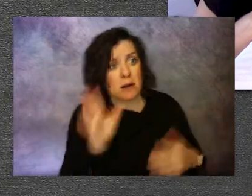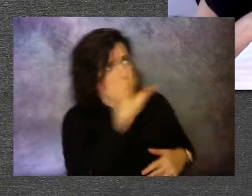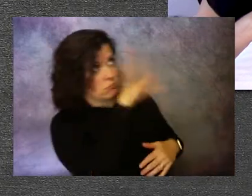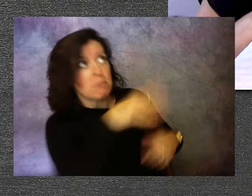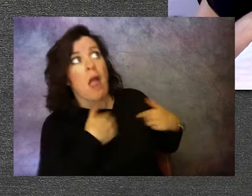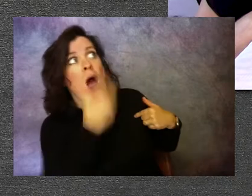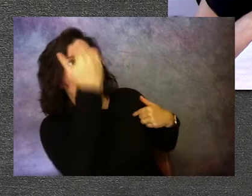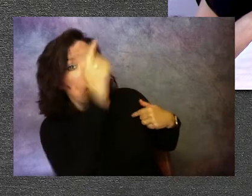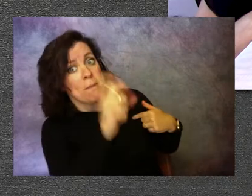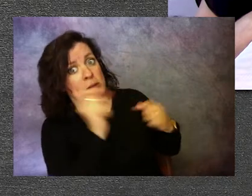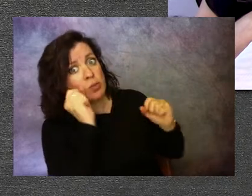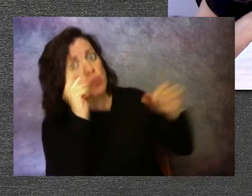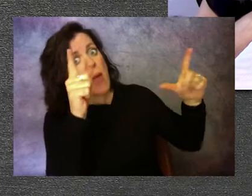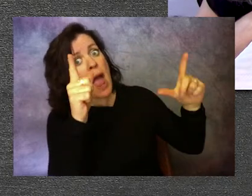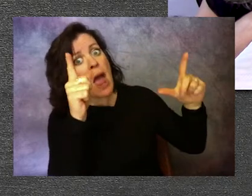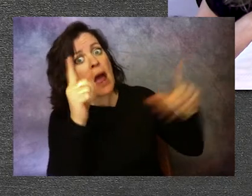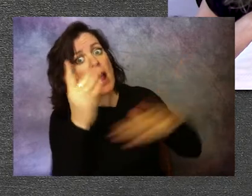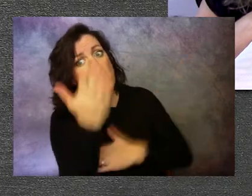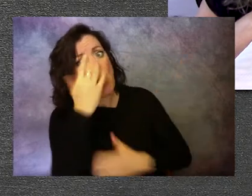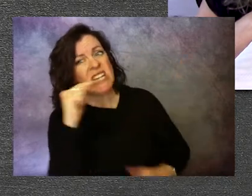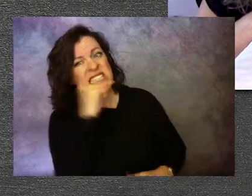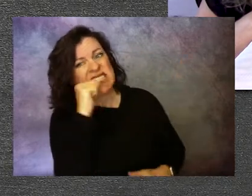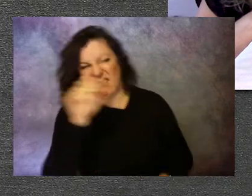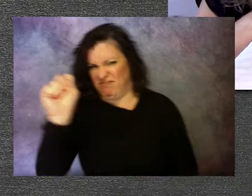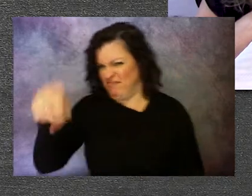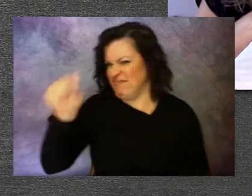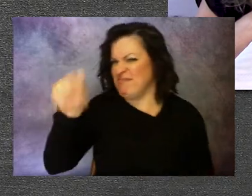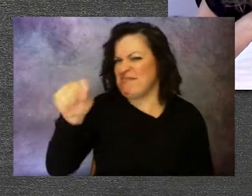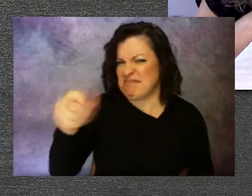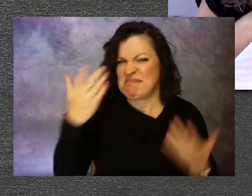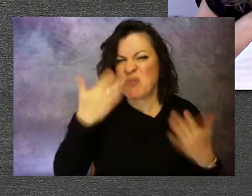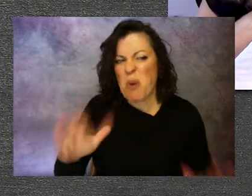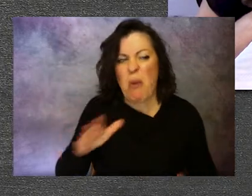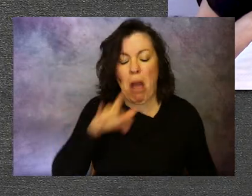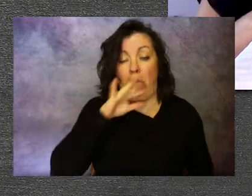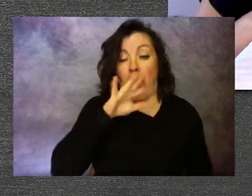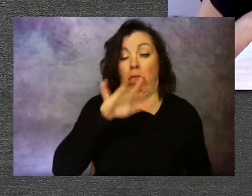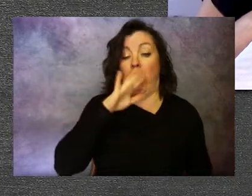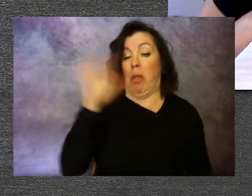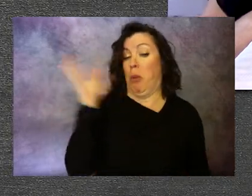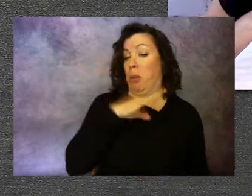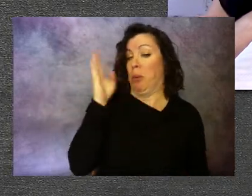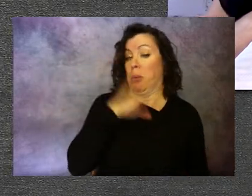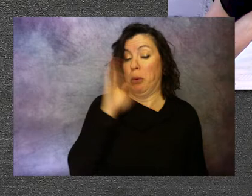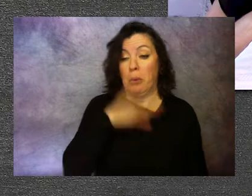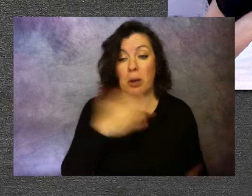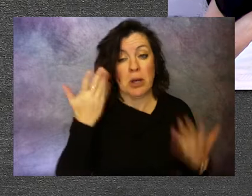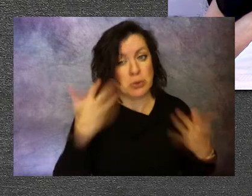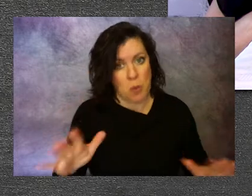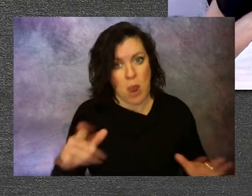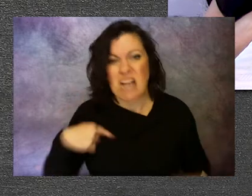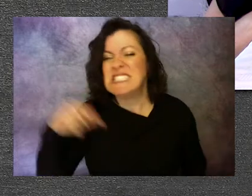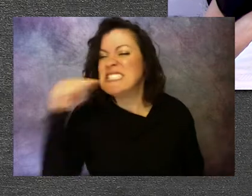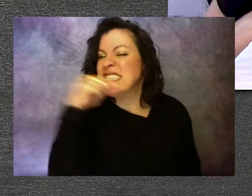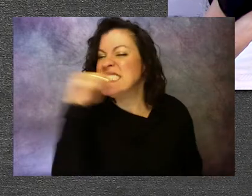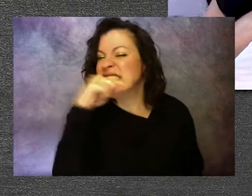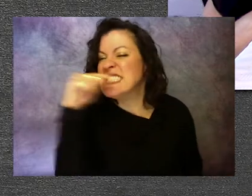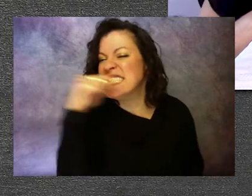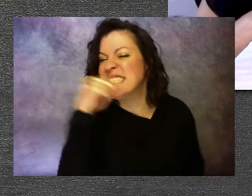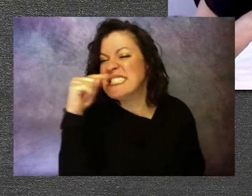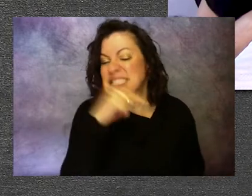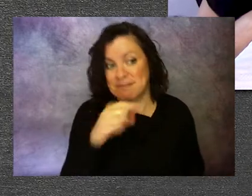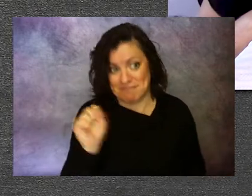Oh yes, brush your teeth in the morning. That way you won't have dragon breath. Oh yeah, you don't wanna have dragon